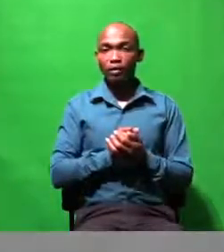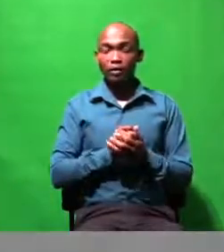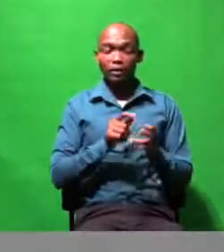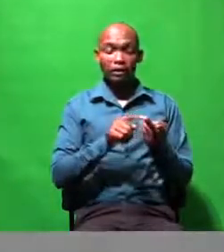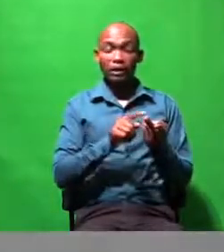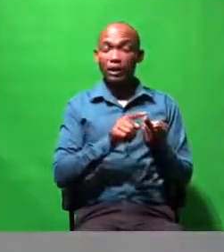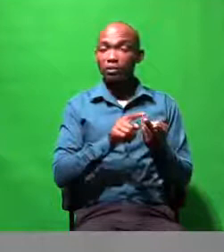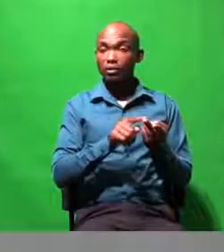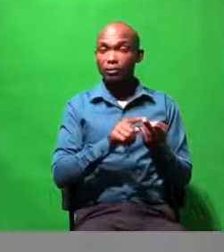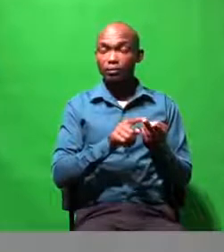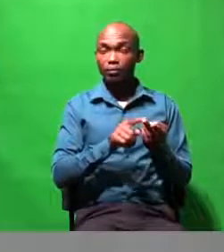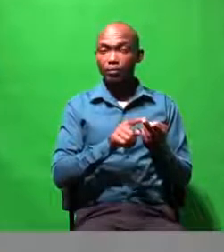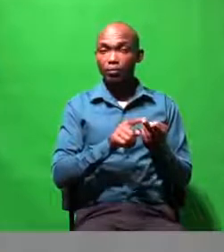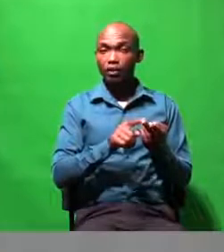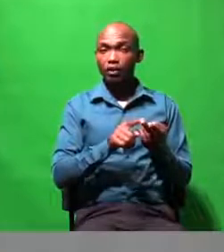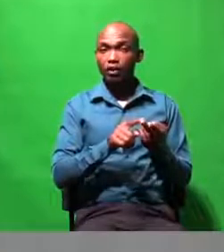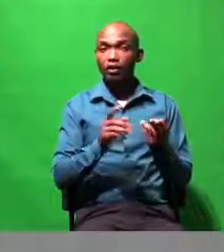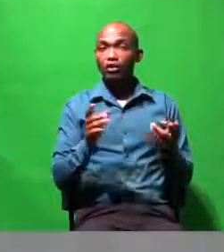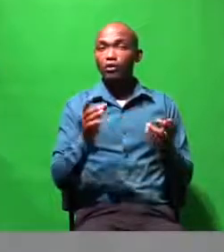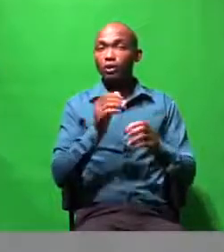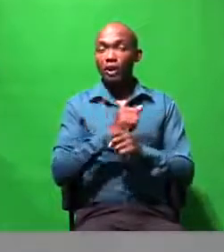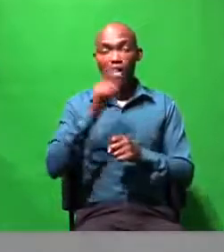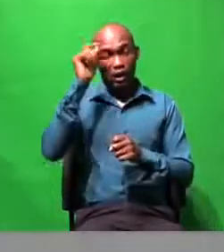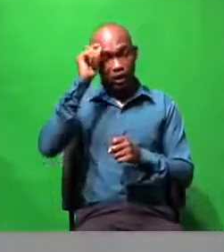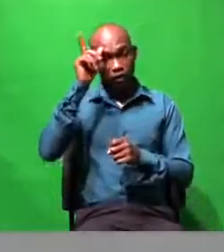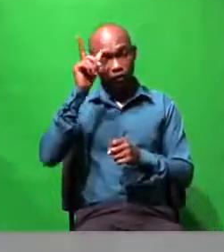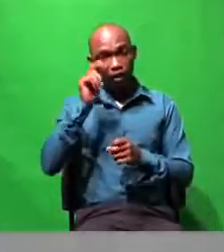Second one, we can identify